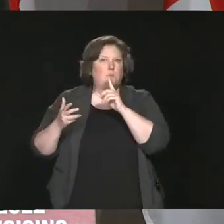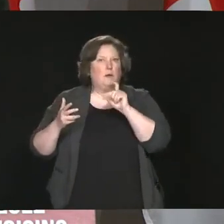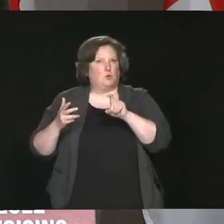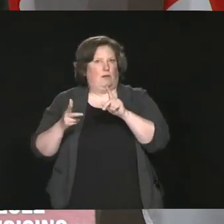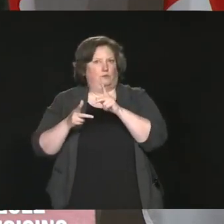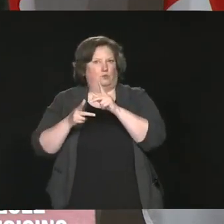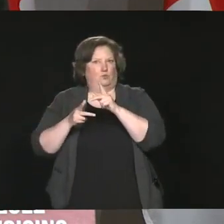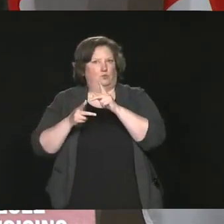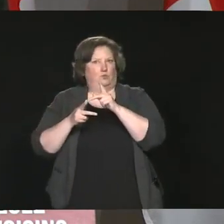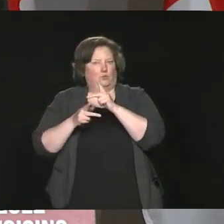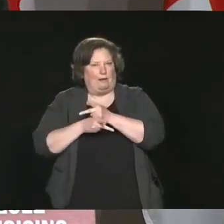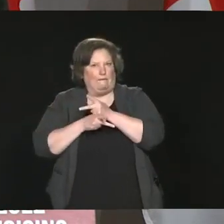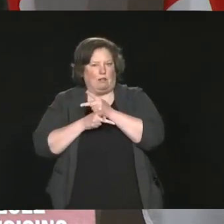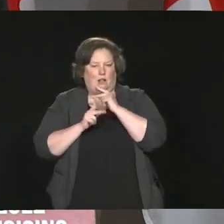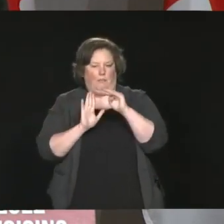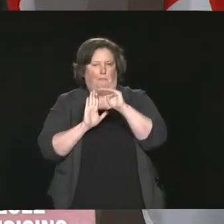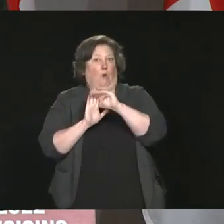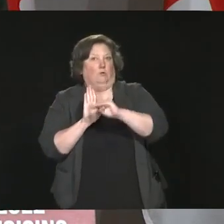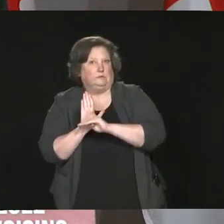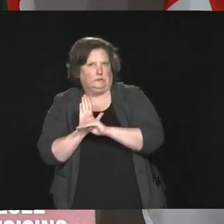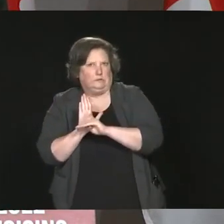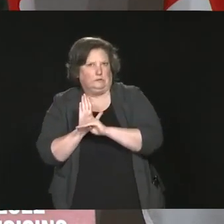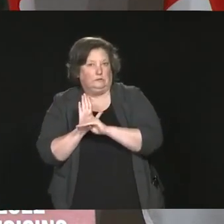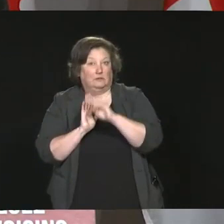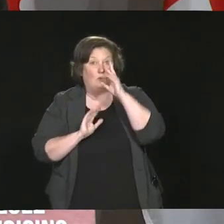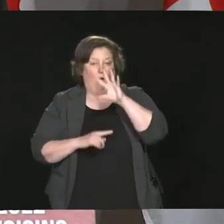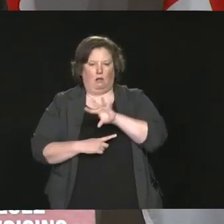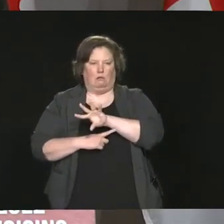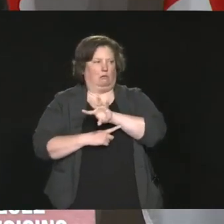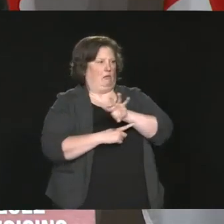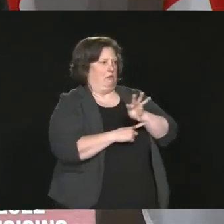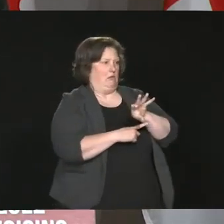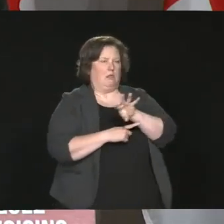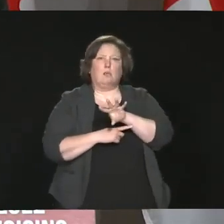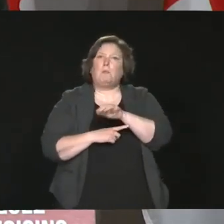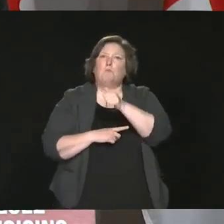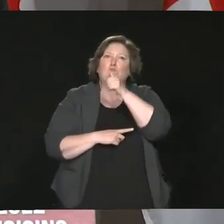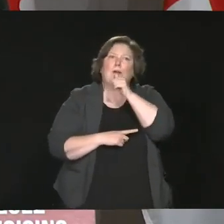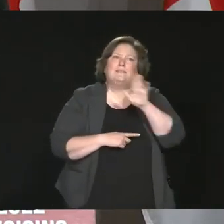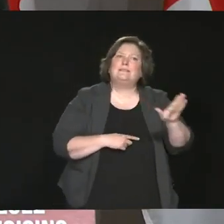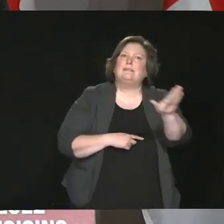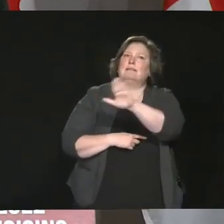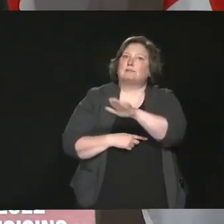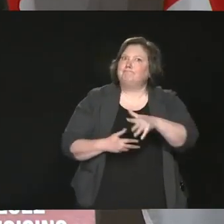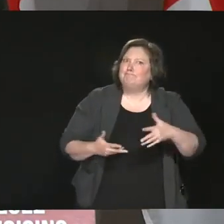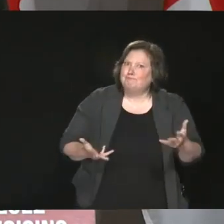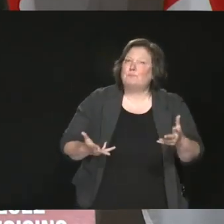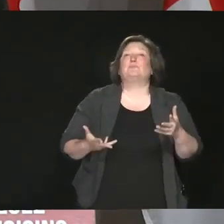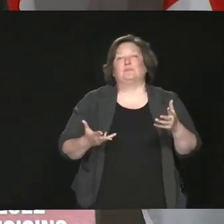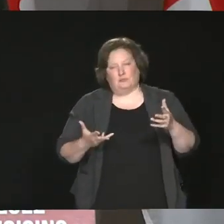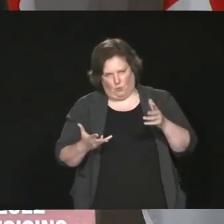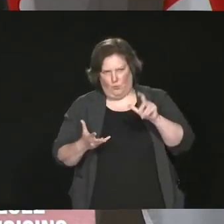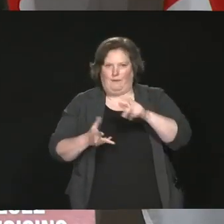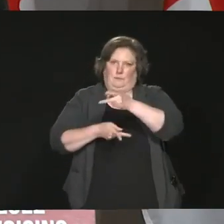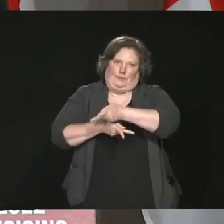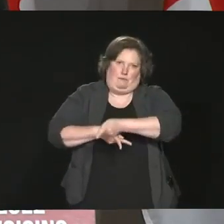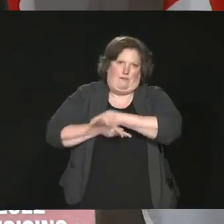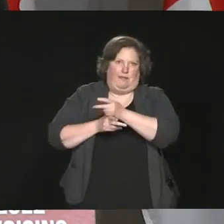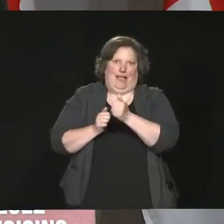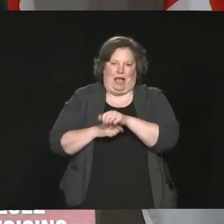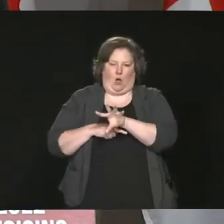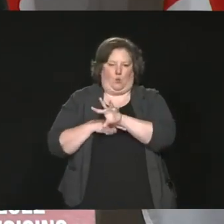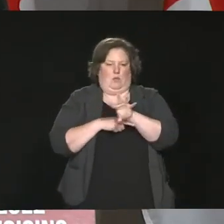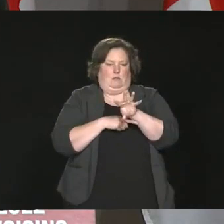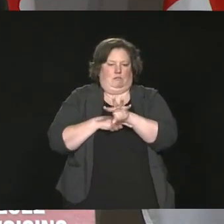to the privacy concerns of Canadians, and so all of that work is important. But I believe that the presence of video